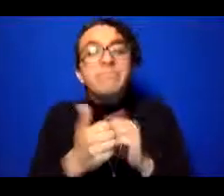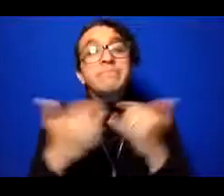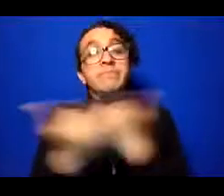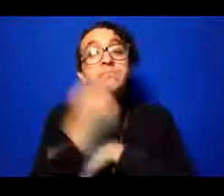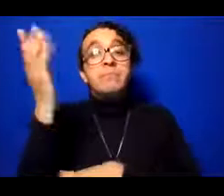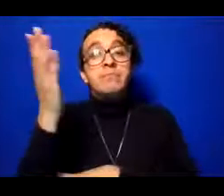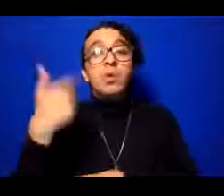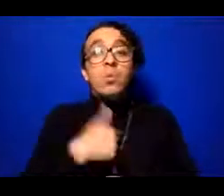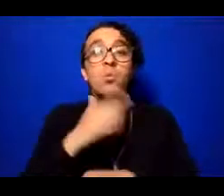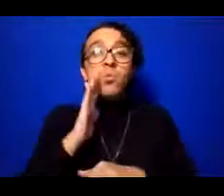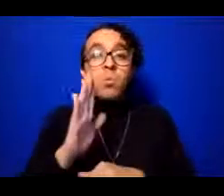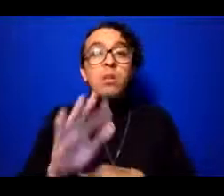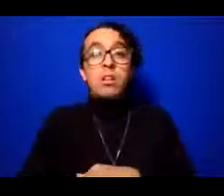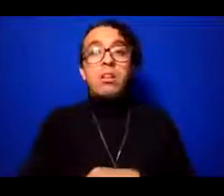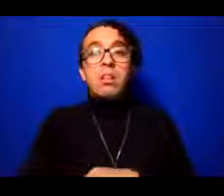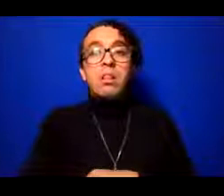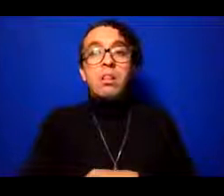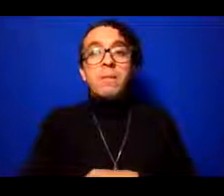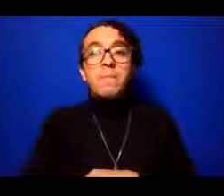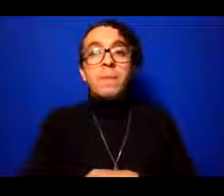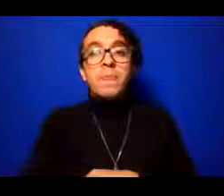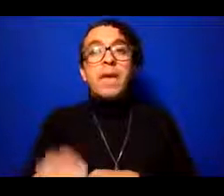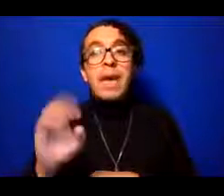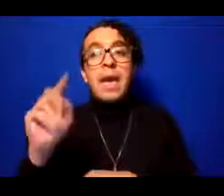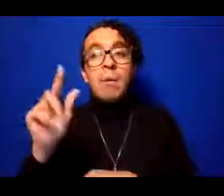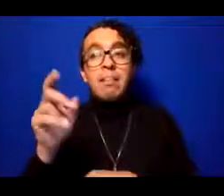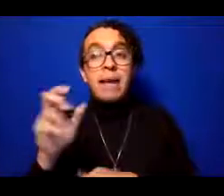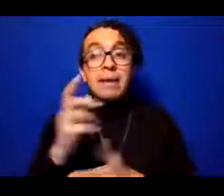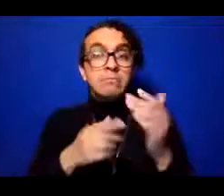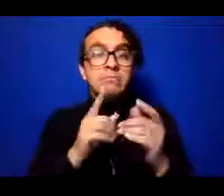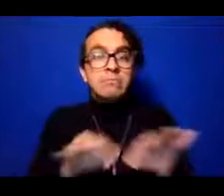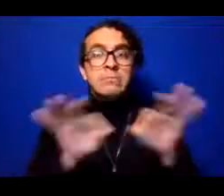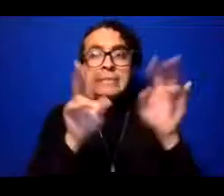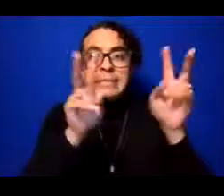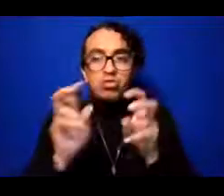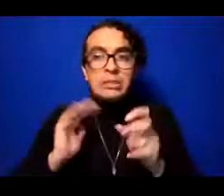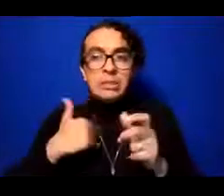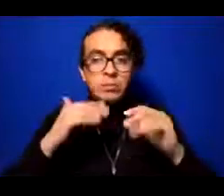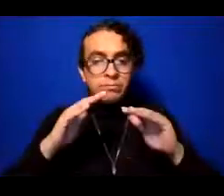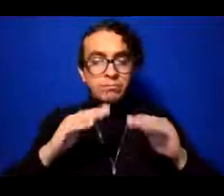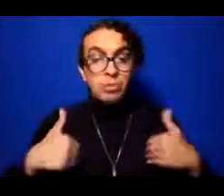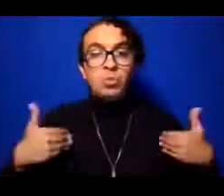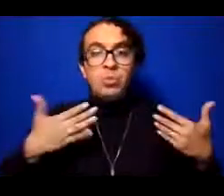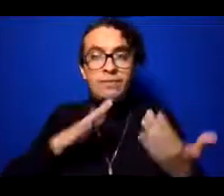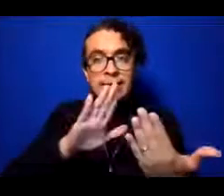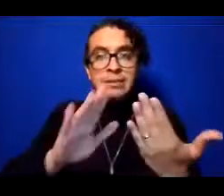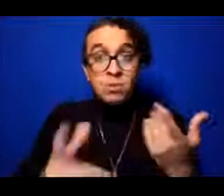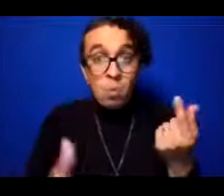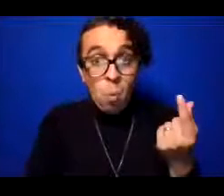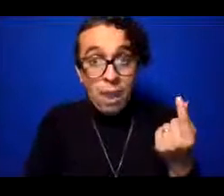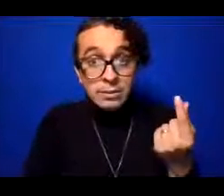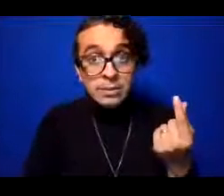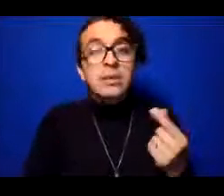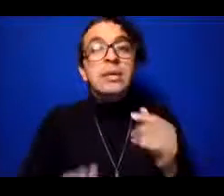outline some major contributing issues that our youth are really facing today. These include development,